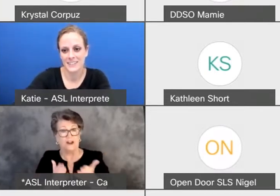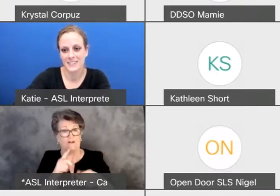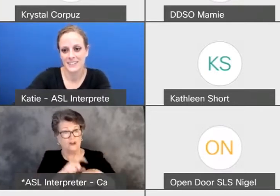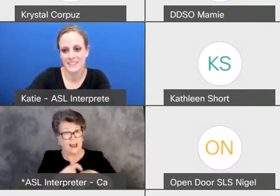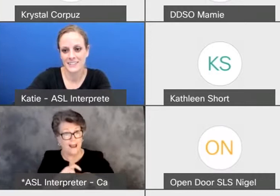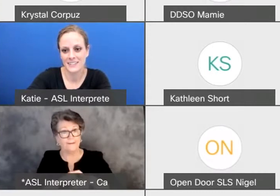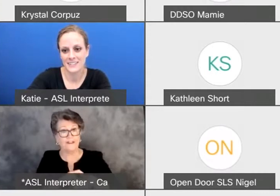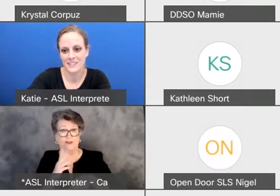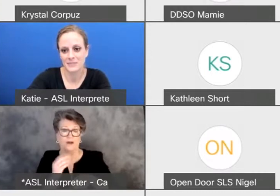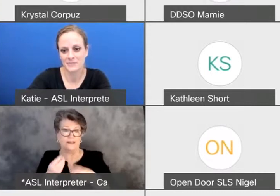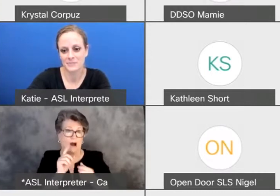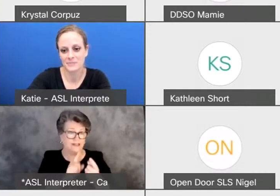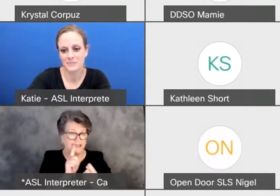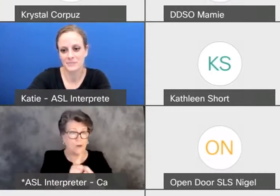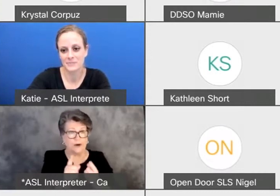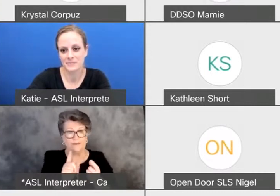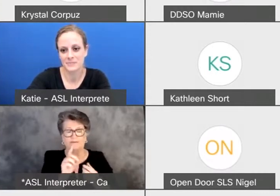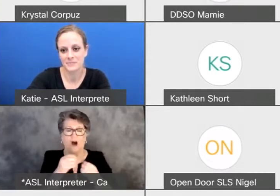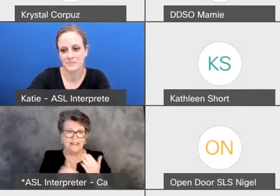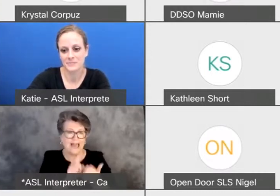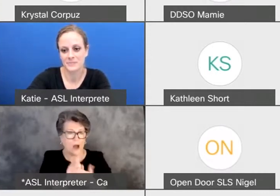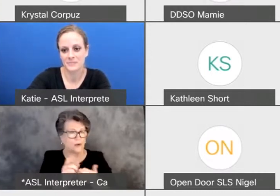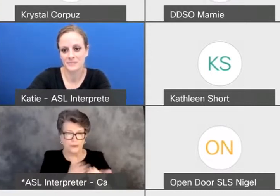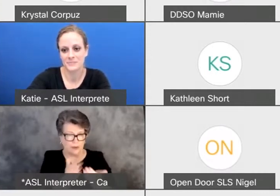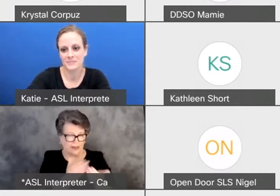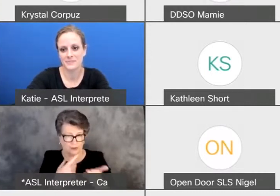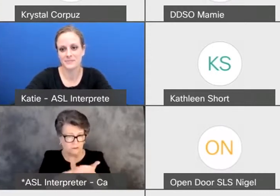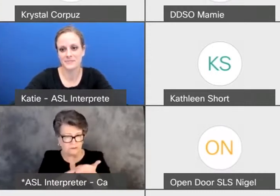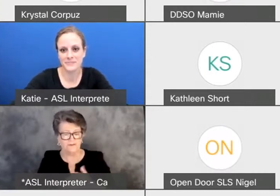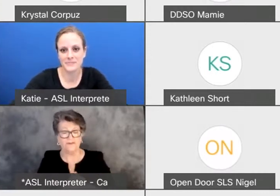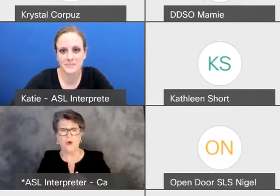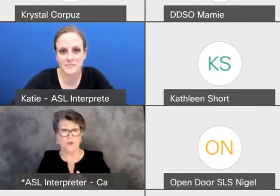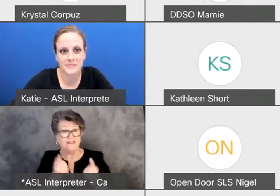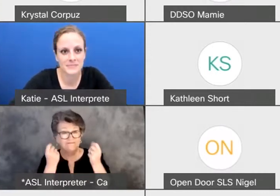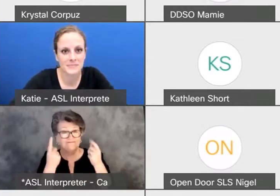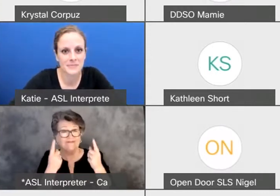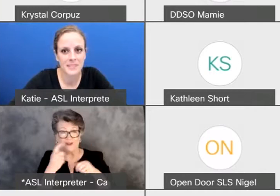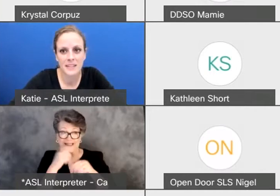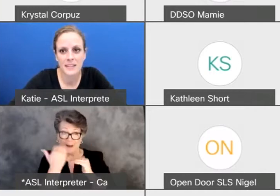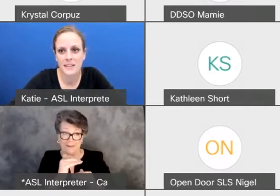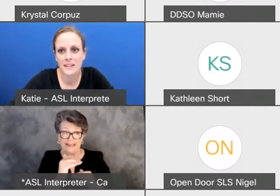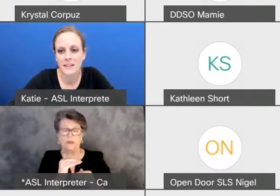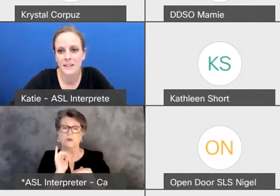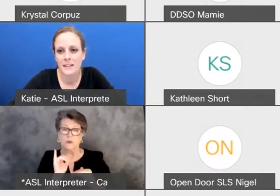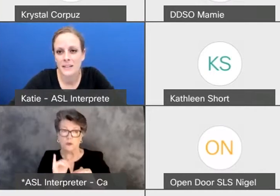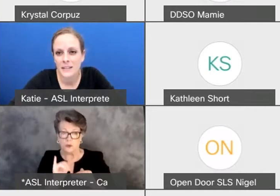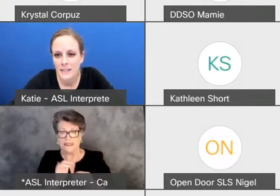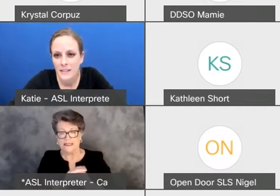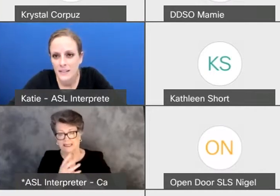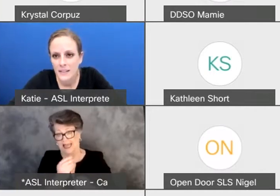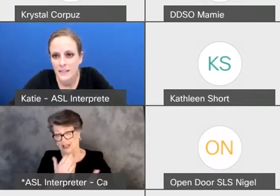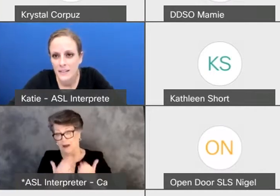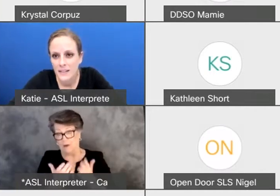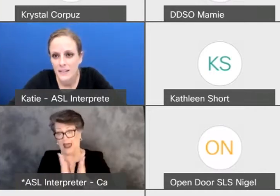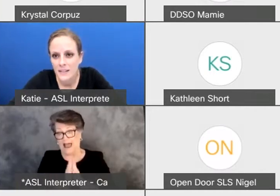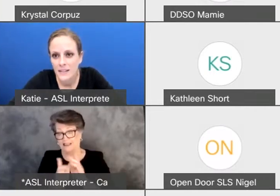something like that to talk about these things. So we recognize that there's a time frame that's attached to that, and you might want to ask